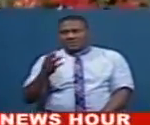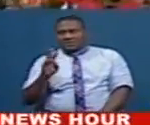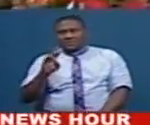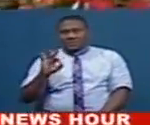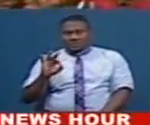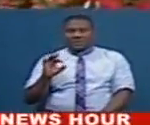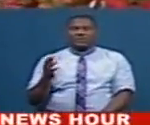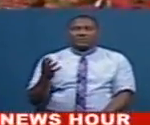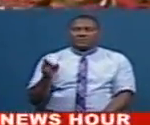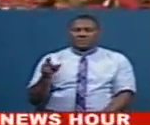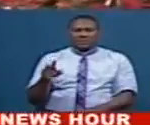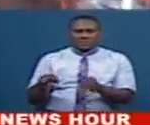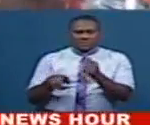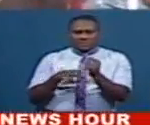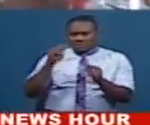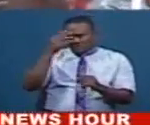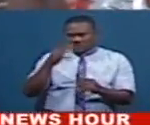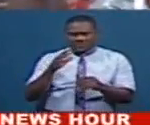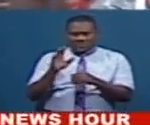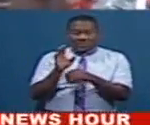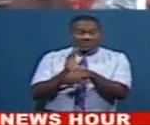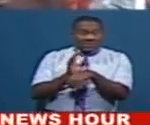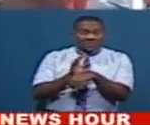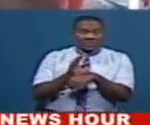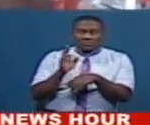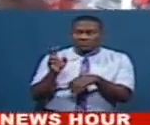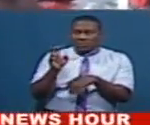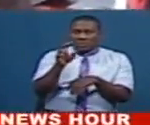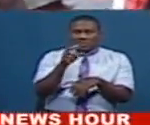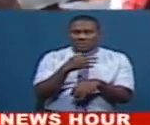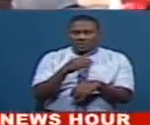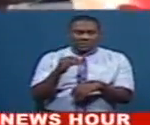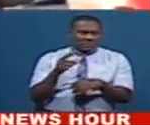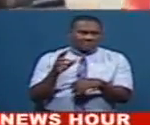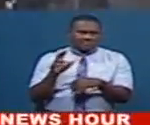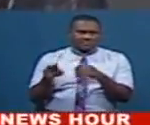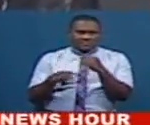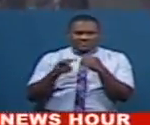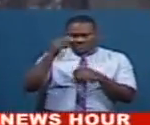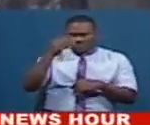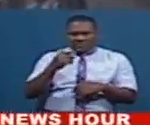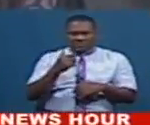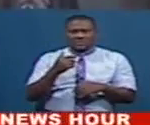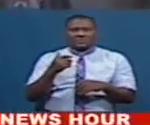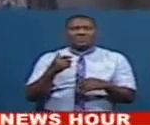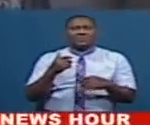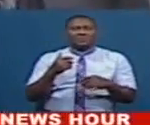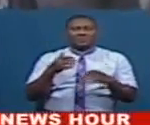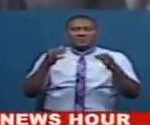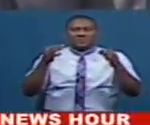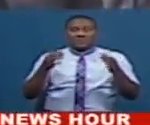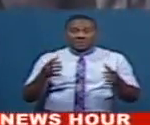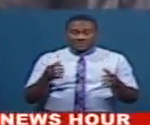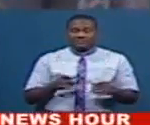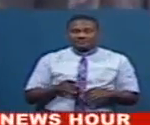Appiah Menkah served as the Deputy Minister for Trade, Industry and Tourism and also Deputy Minister for Justice and Attorney